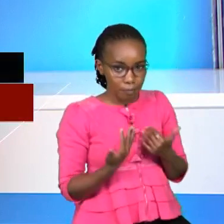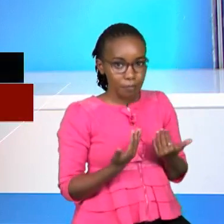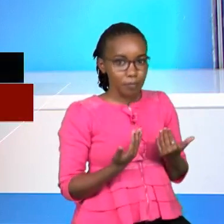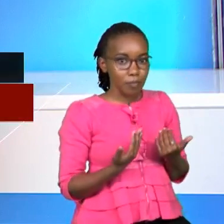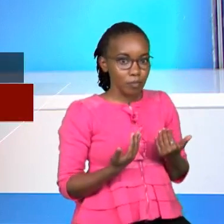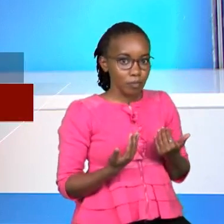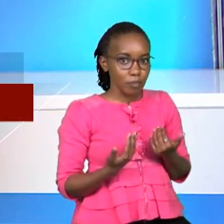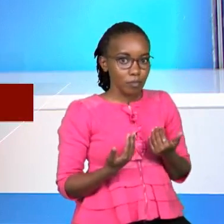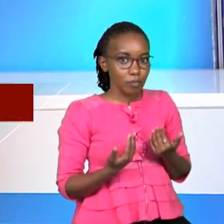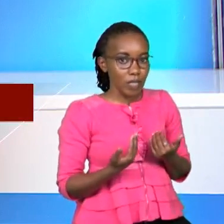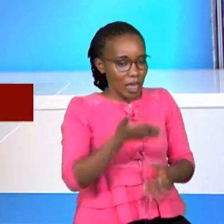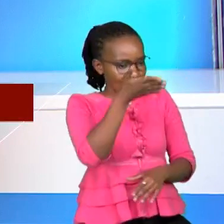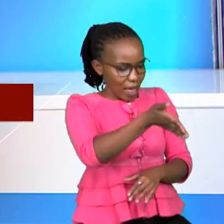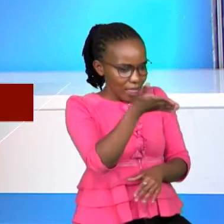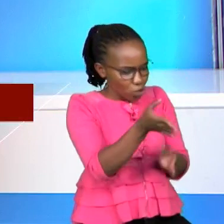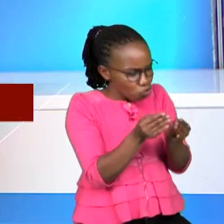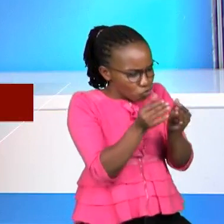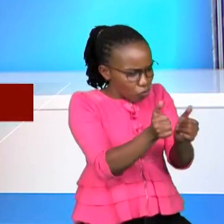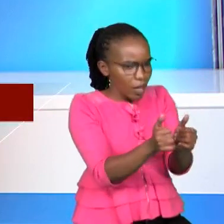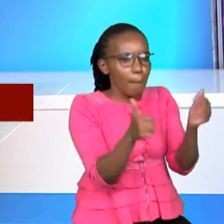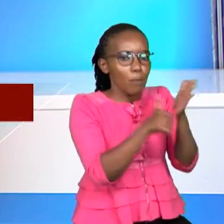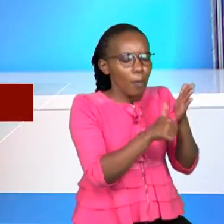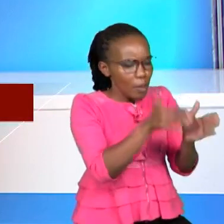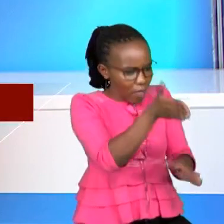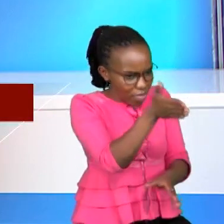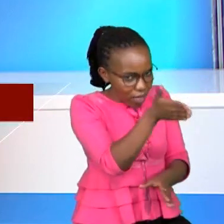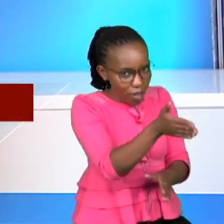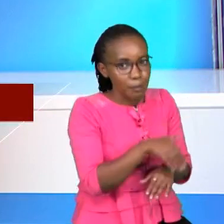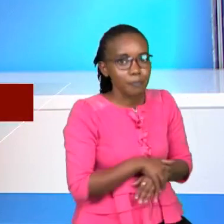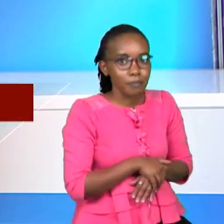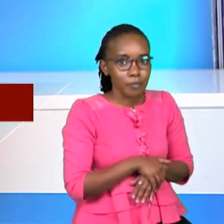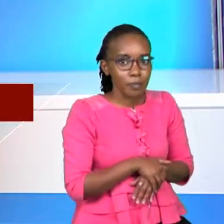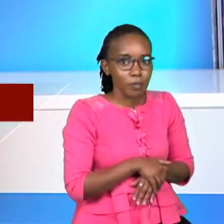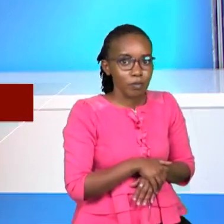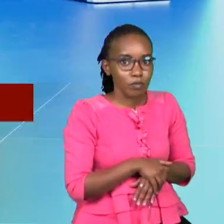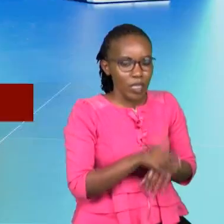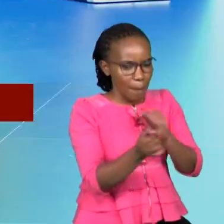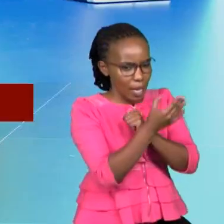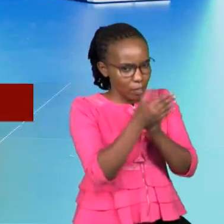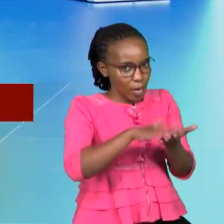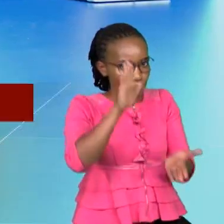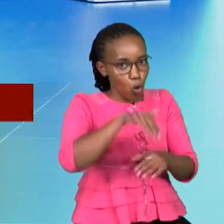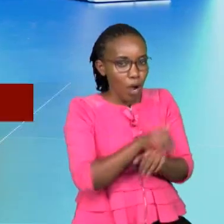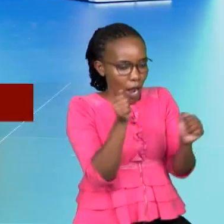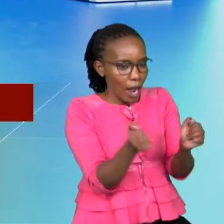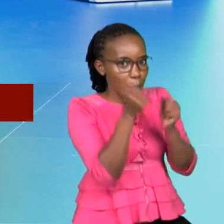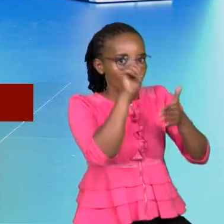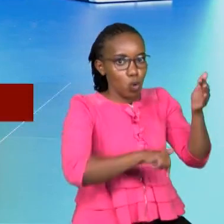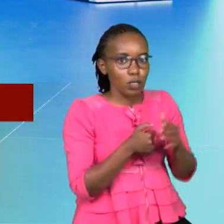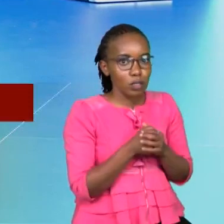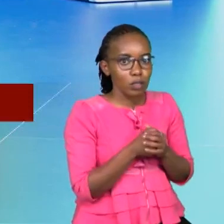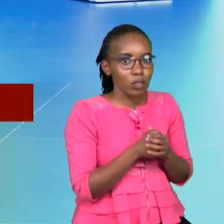by being on the ground, dealing with the issues that are being faced. Allow me to just articulate a little bit, mm, what is happening in our ward.